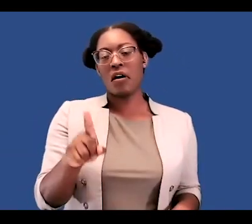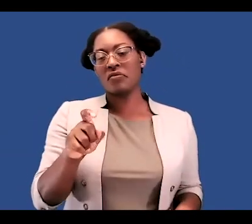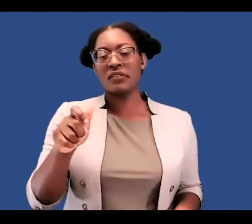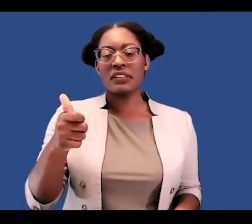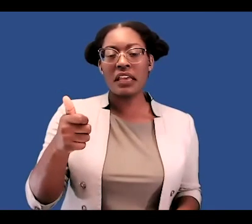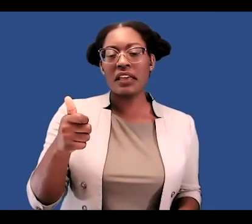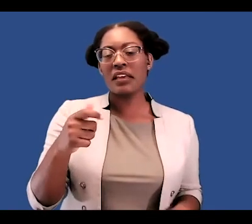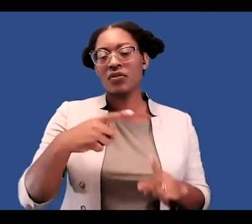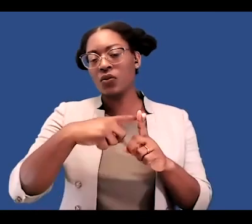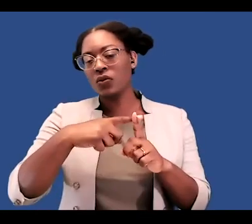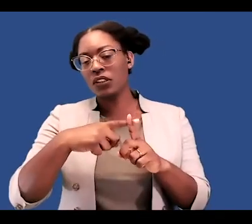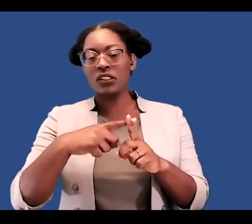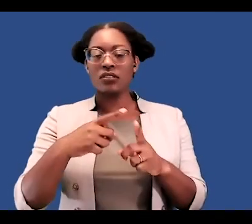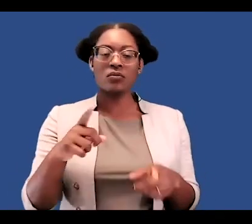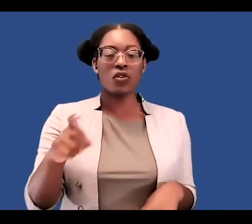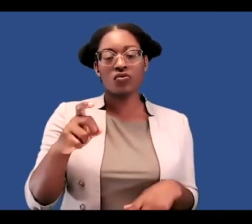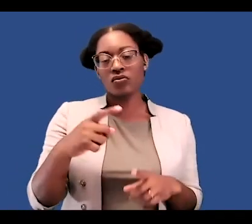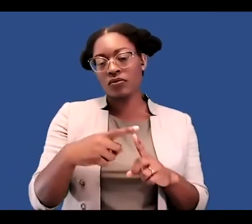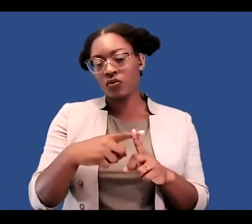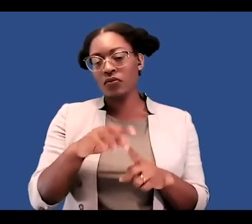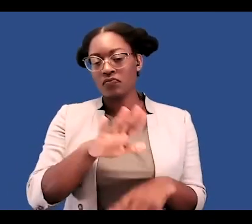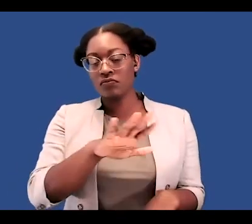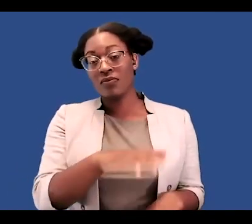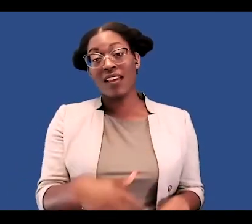the stove and pour it into my